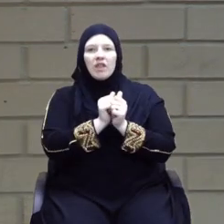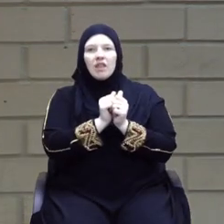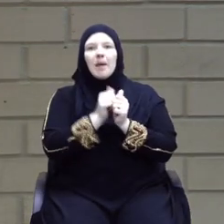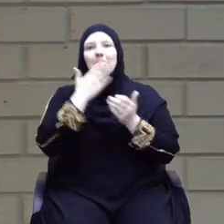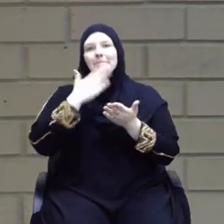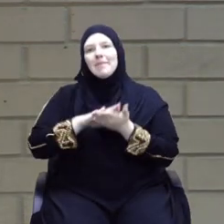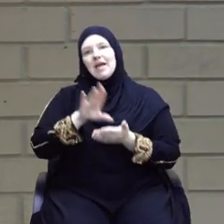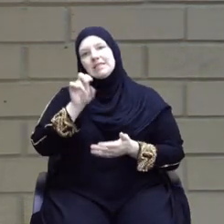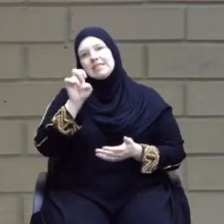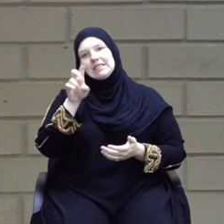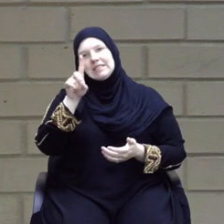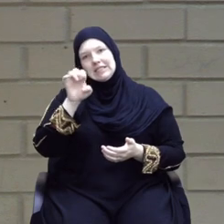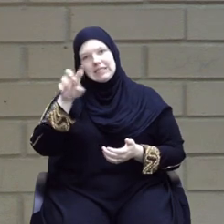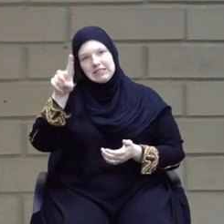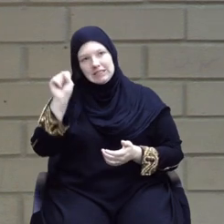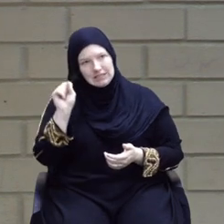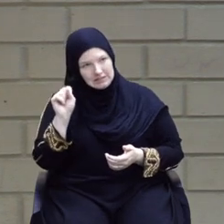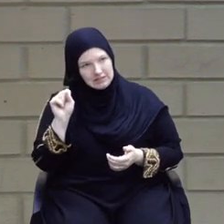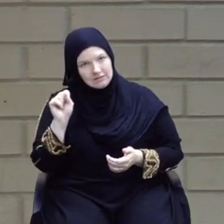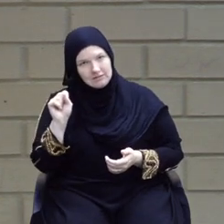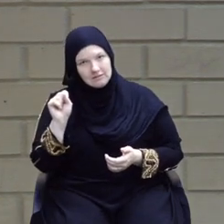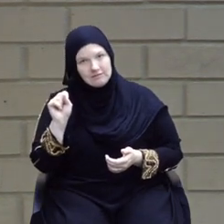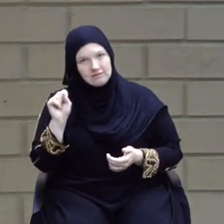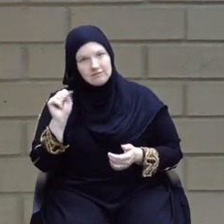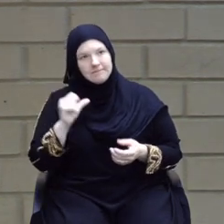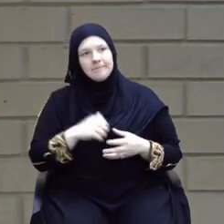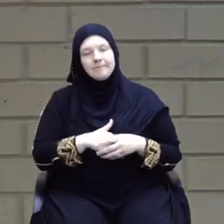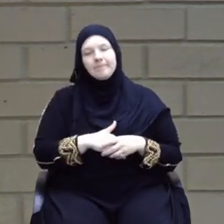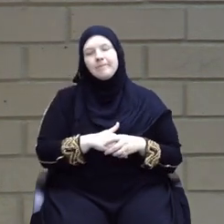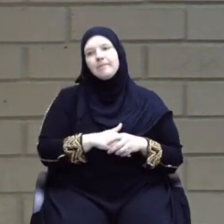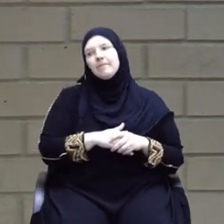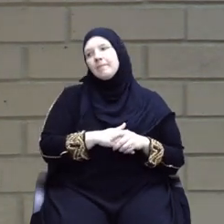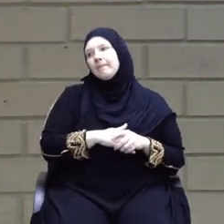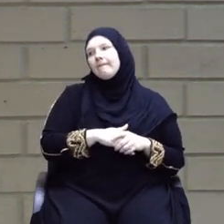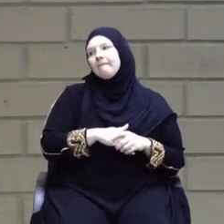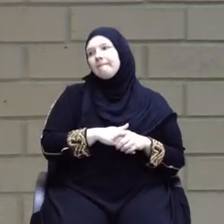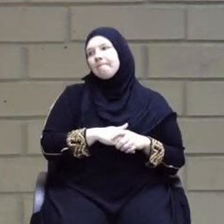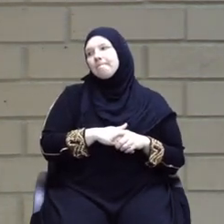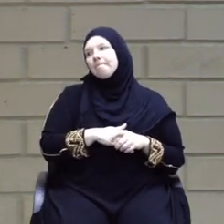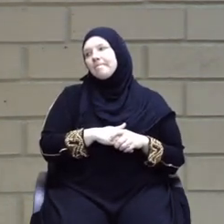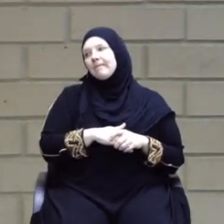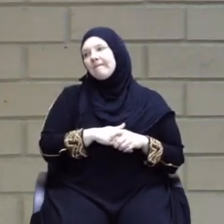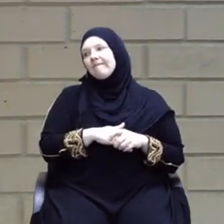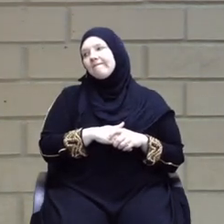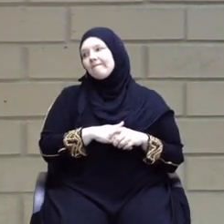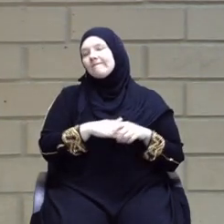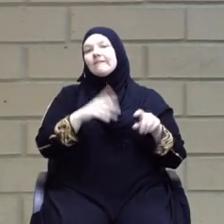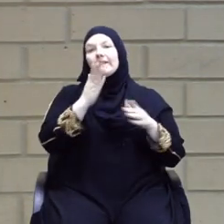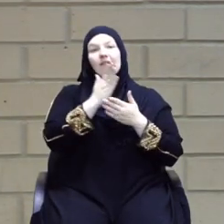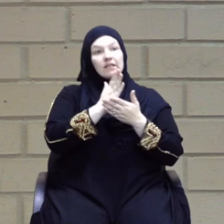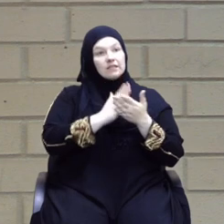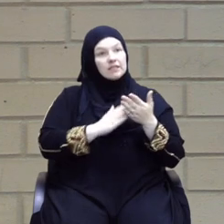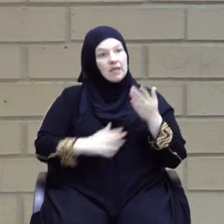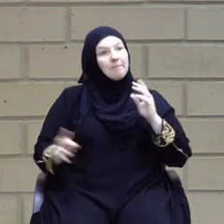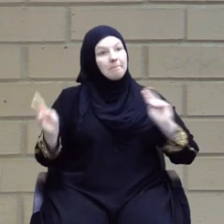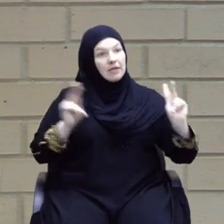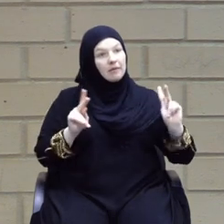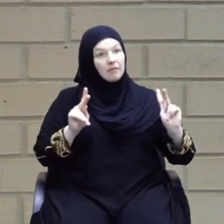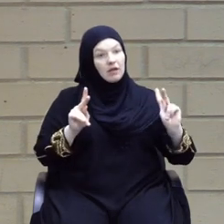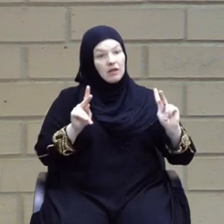you. Because it tested the belief and the iman of every single